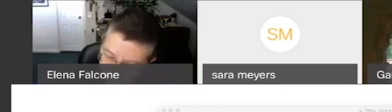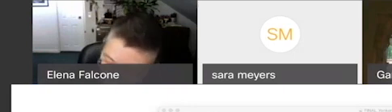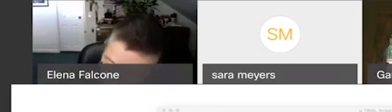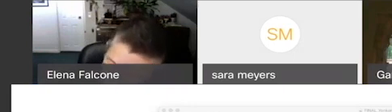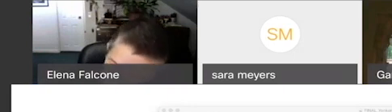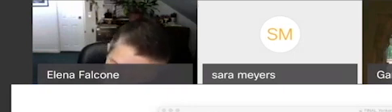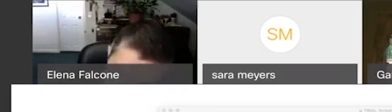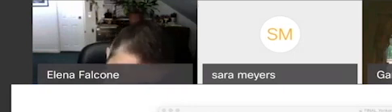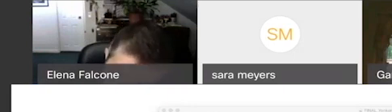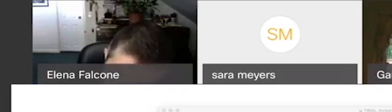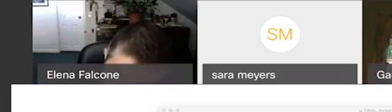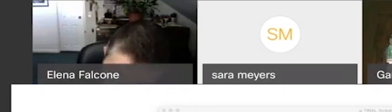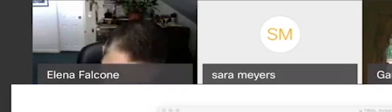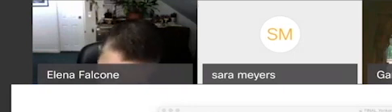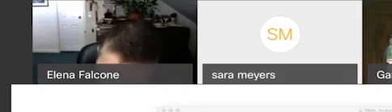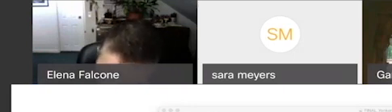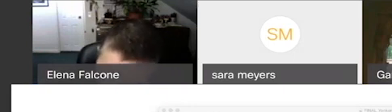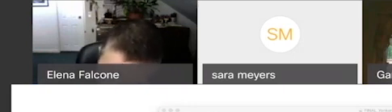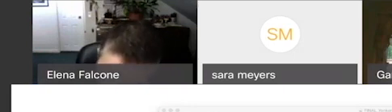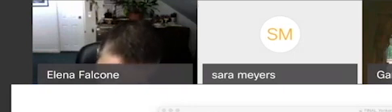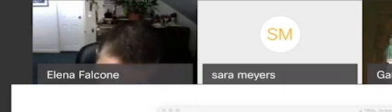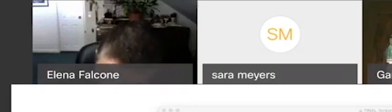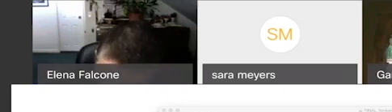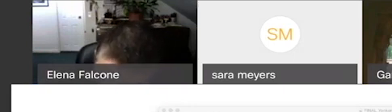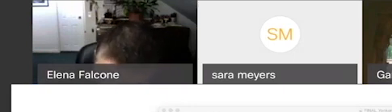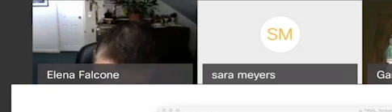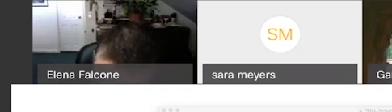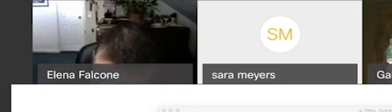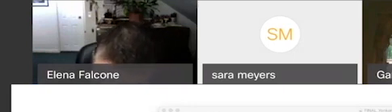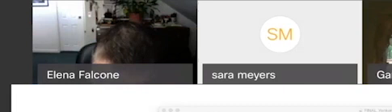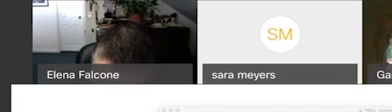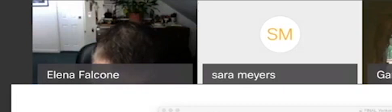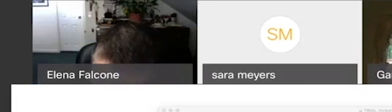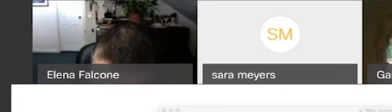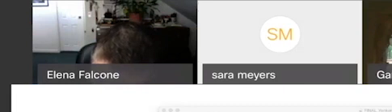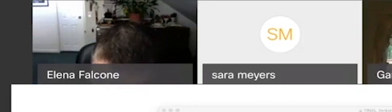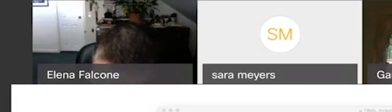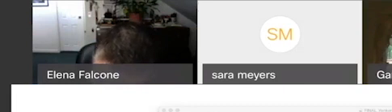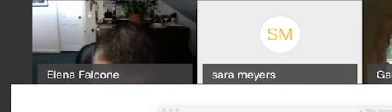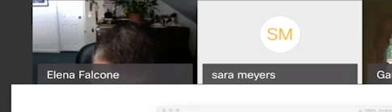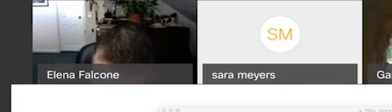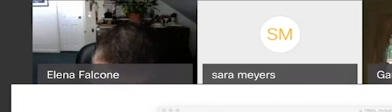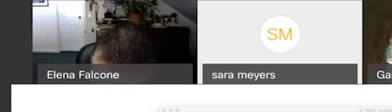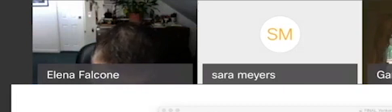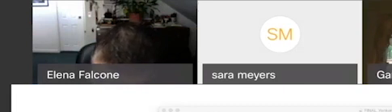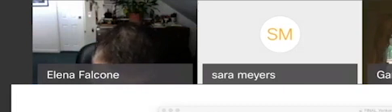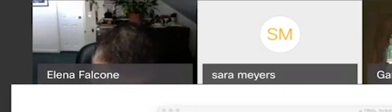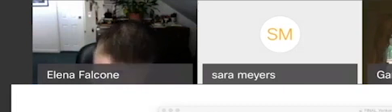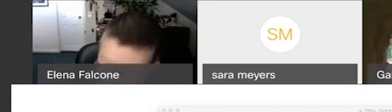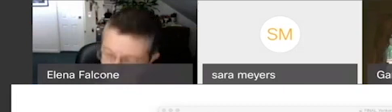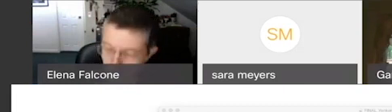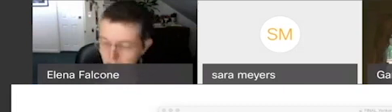you're not appropriate to be receiving home care because you're getting actually too much care,